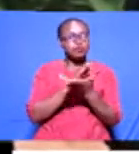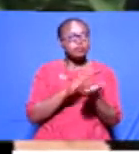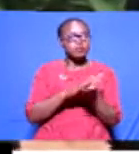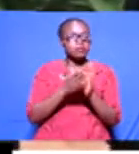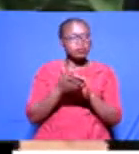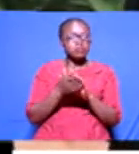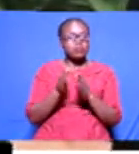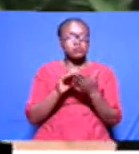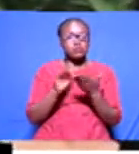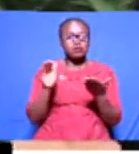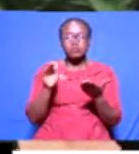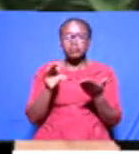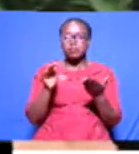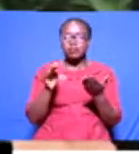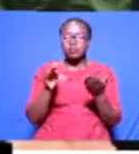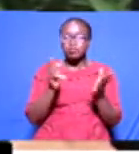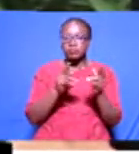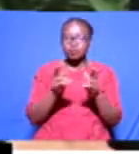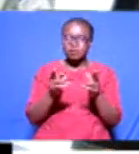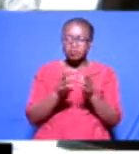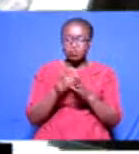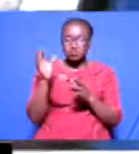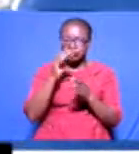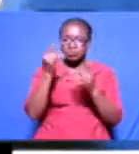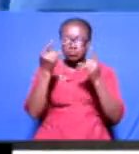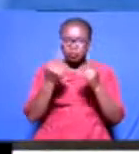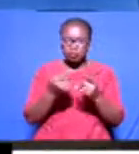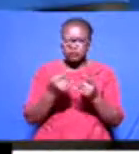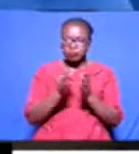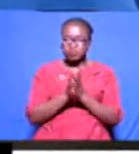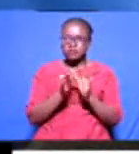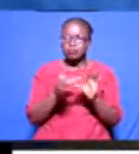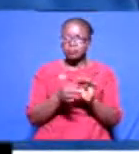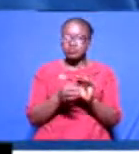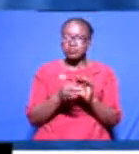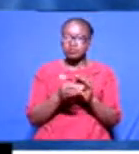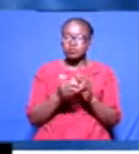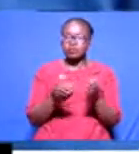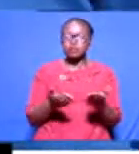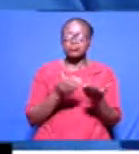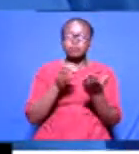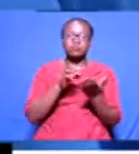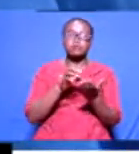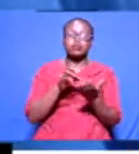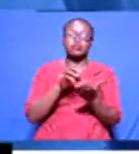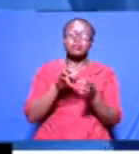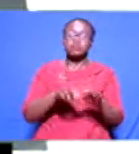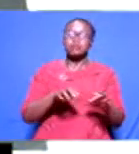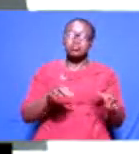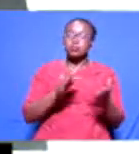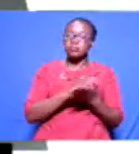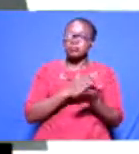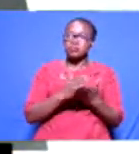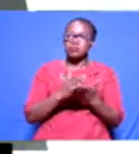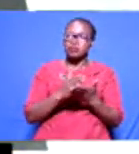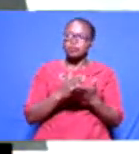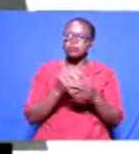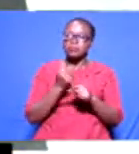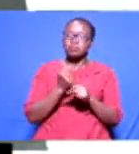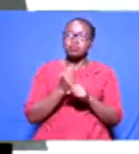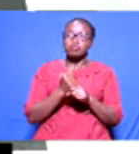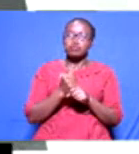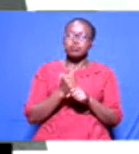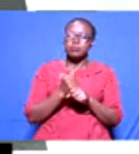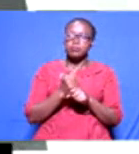more prevalent and more customers coming on board. To further boost its market share, Jumia Food has inked a deal with Domino's